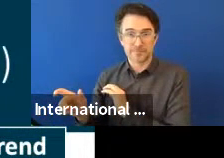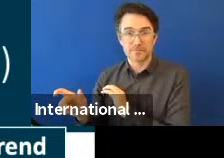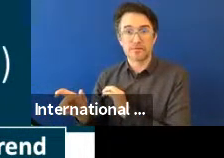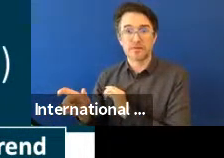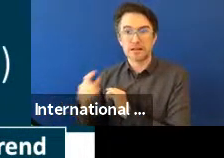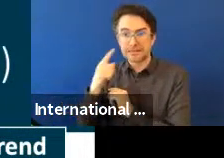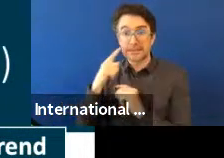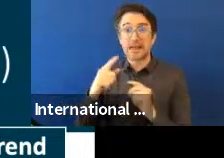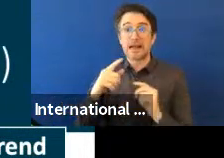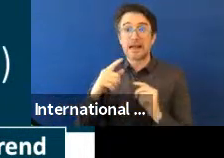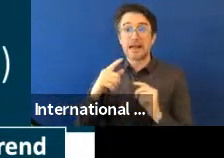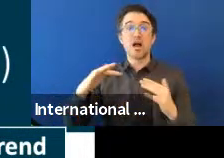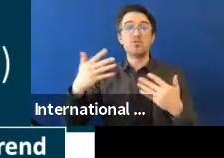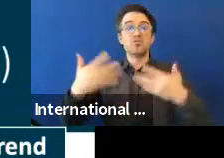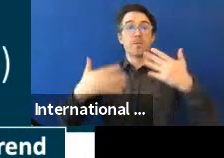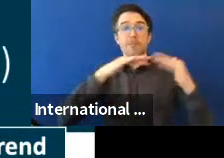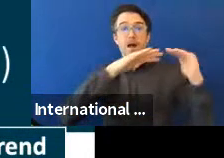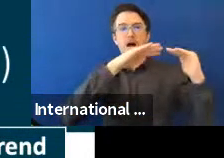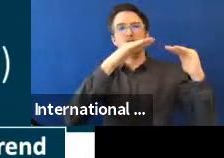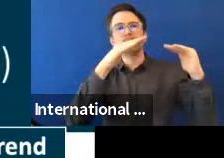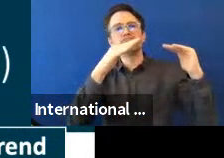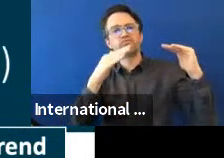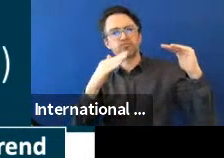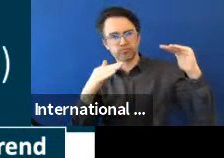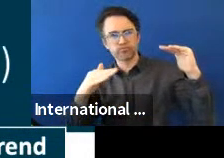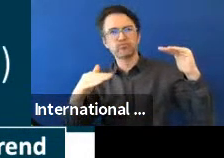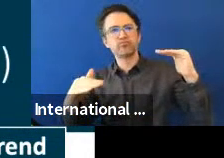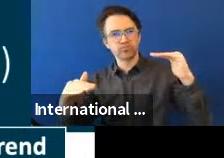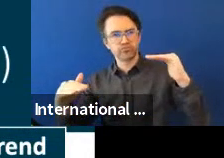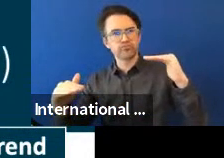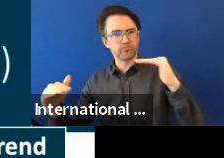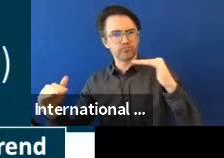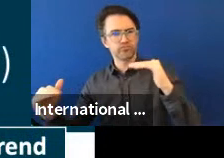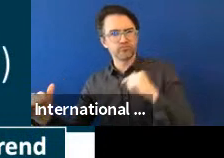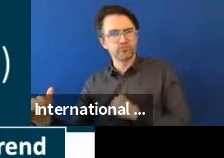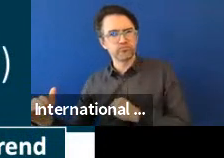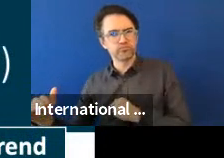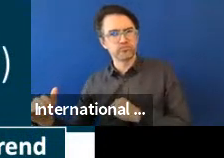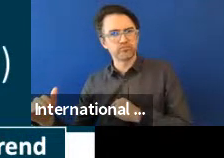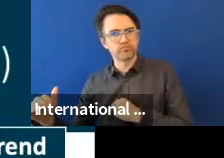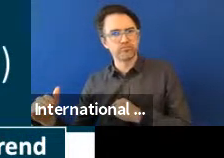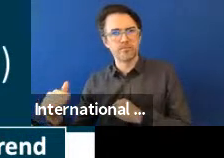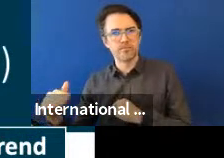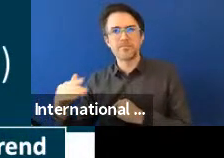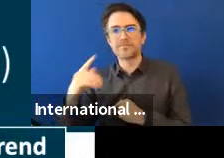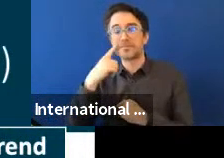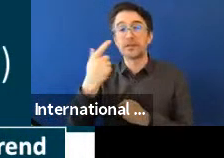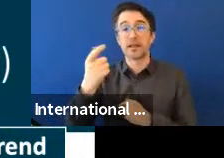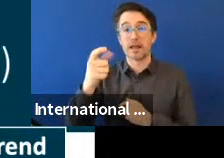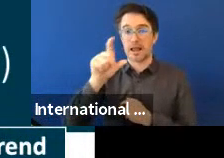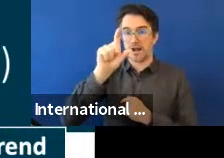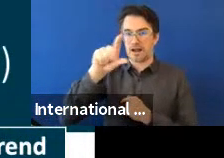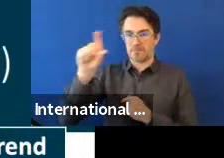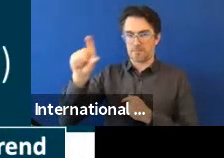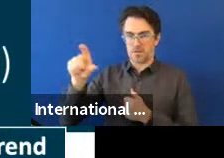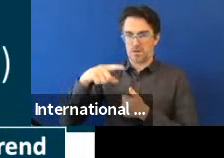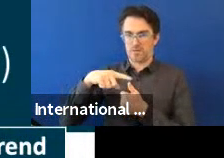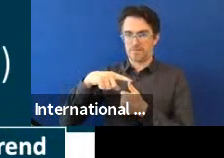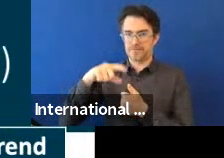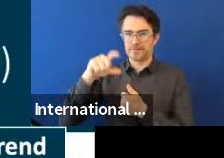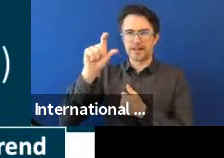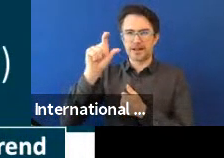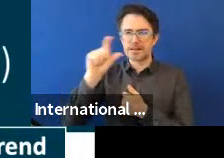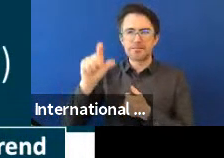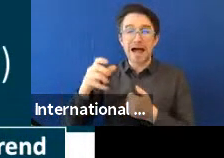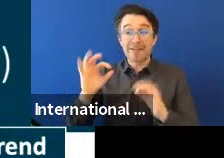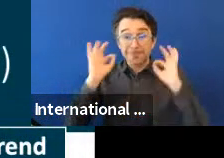There is only one country, Nepal, for which we have limited statistical evidence, in which there might be an